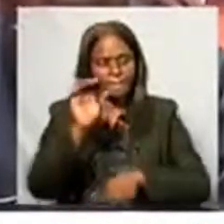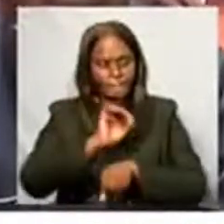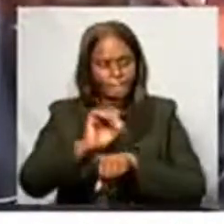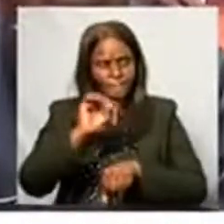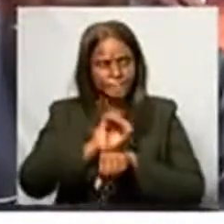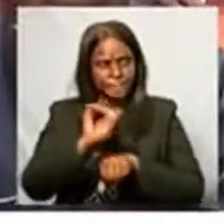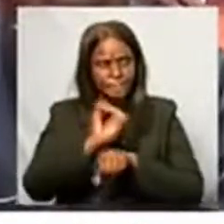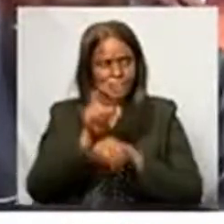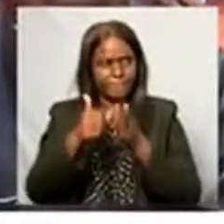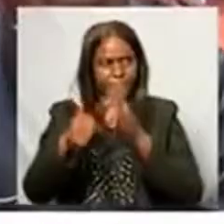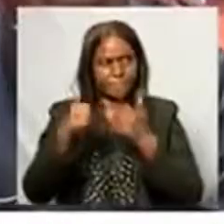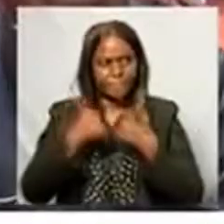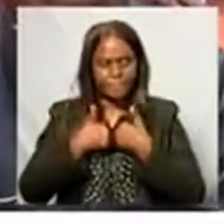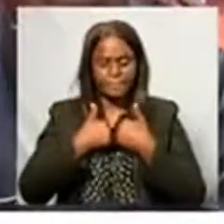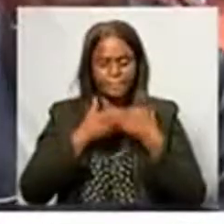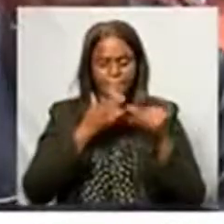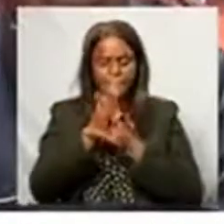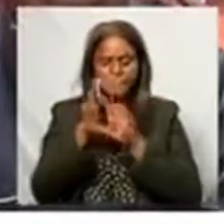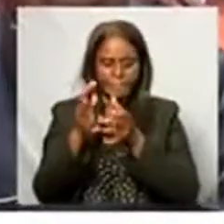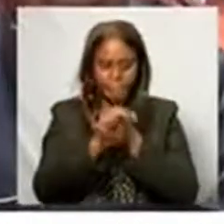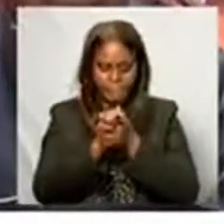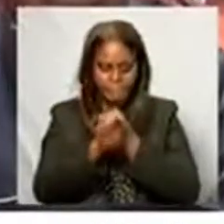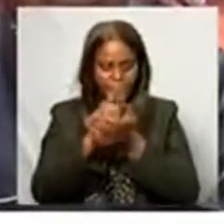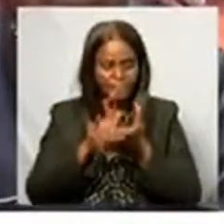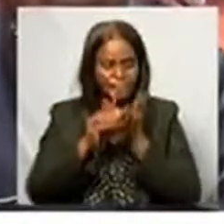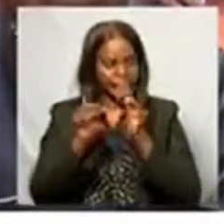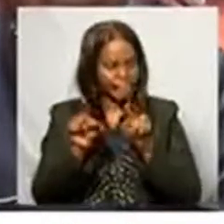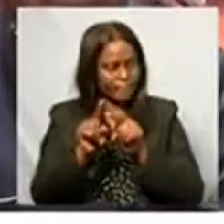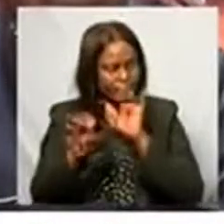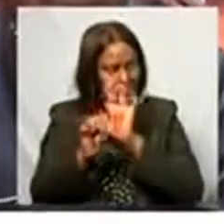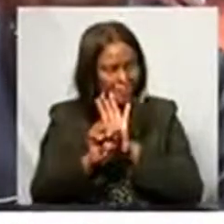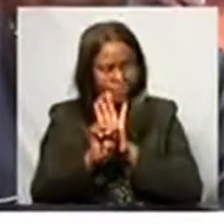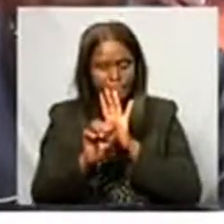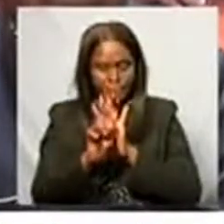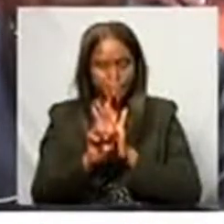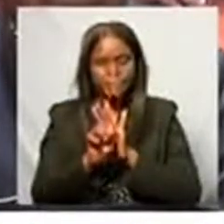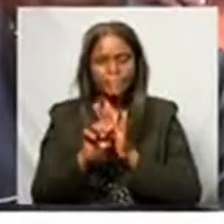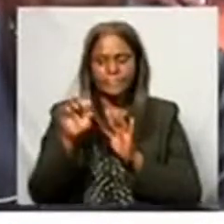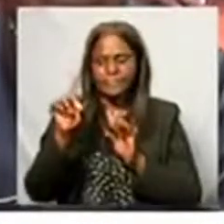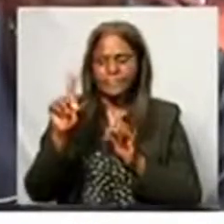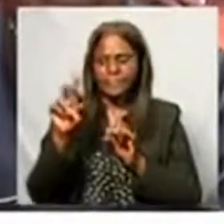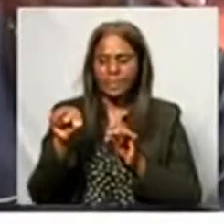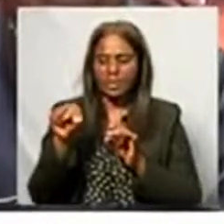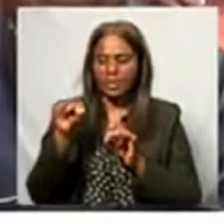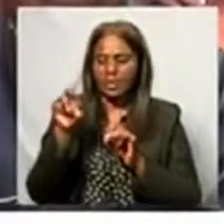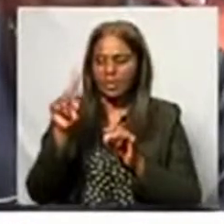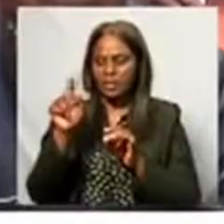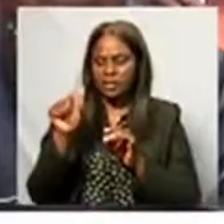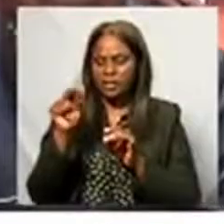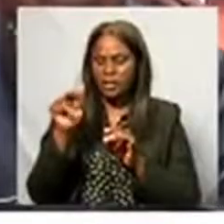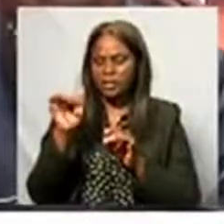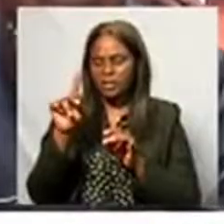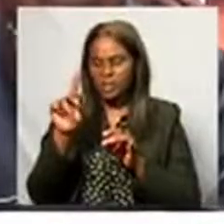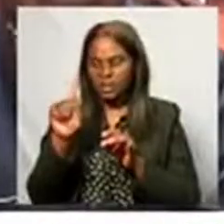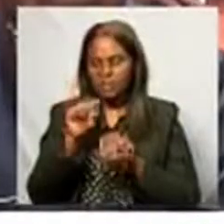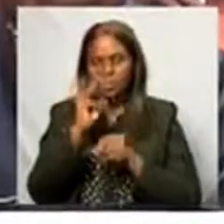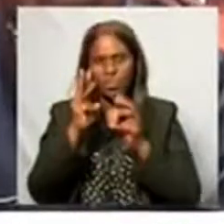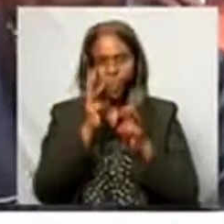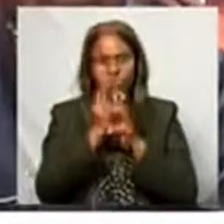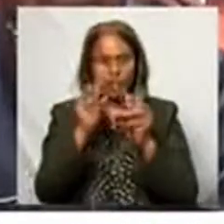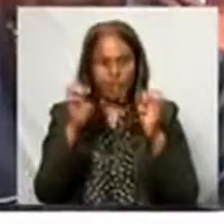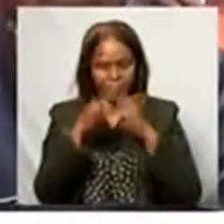opportunities that they have through cooperating partners such as Danida, World Bank, and so on,